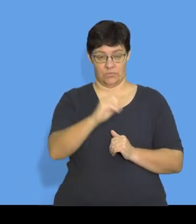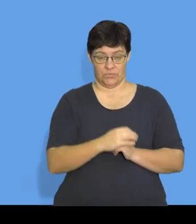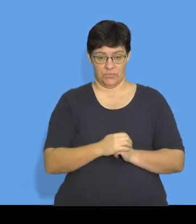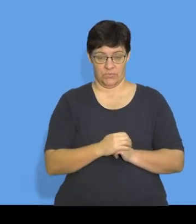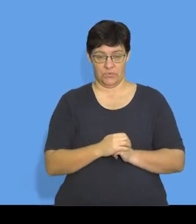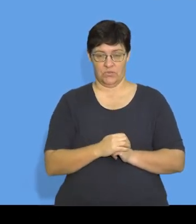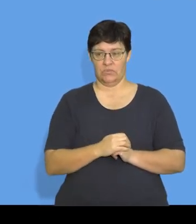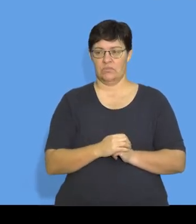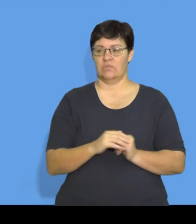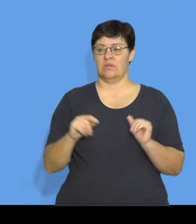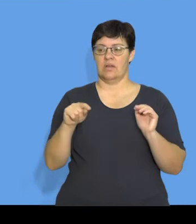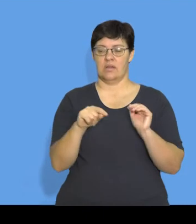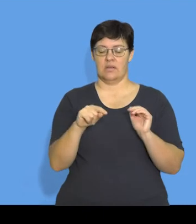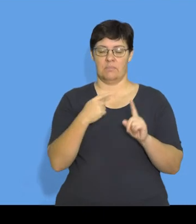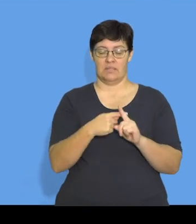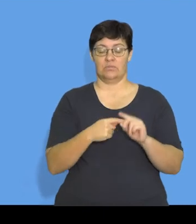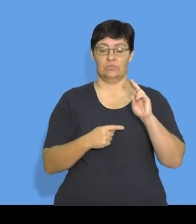minus 9,8,